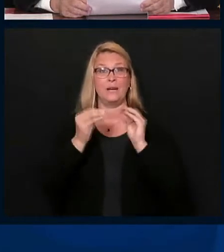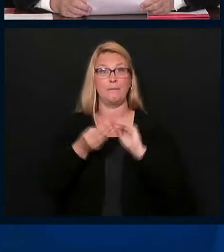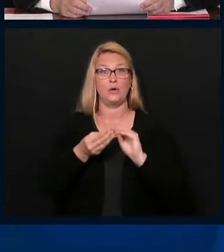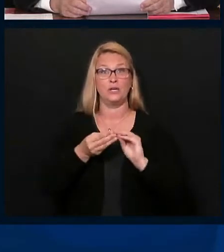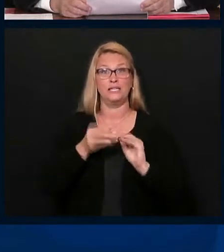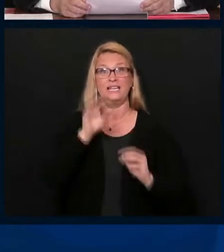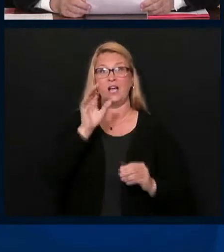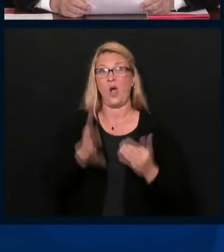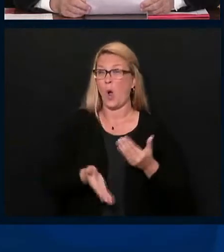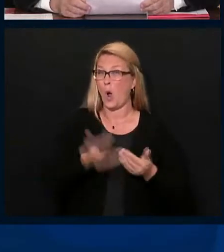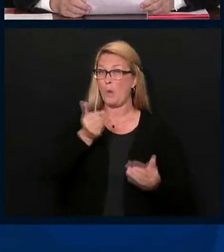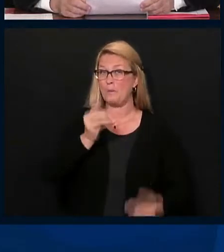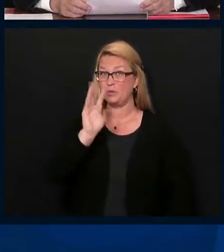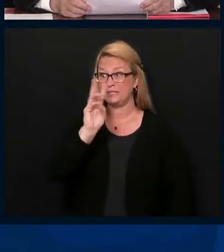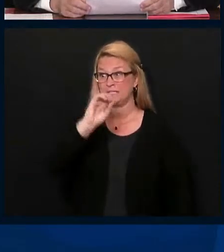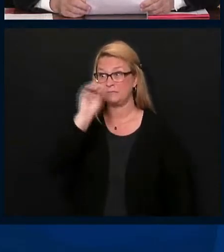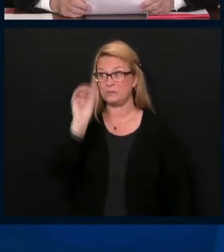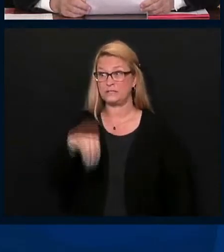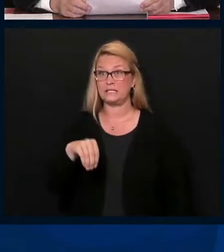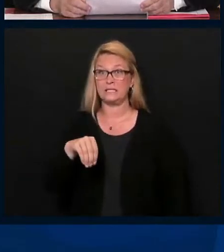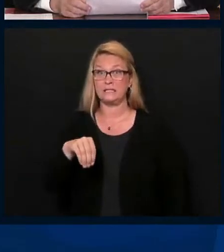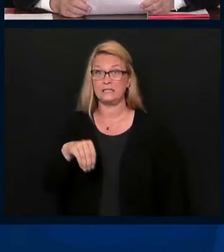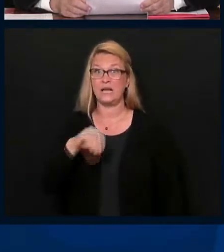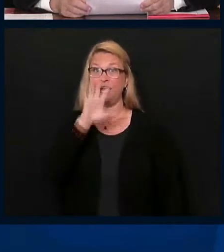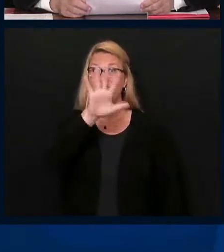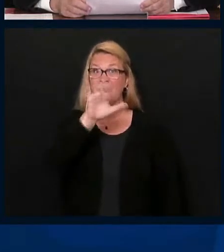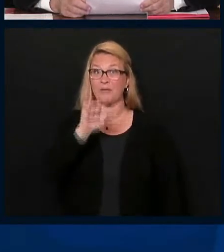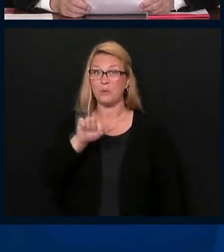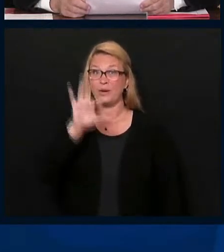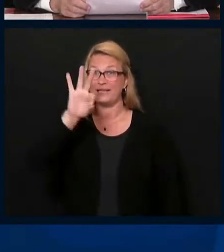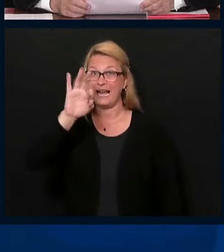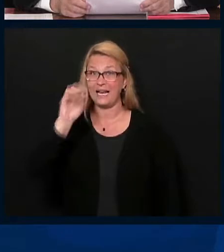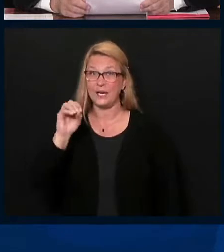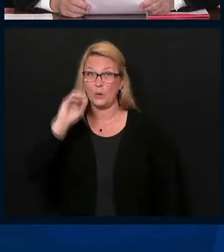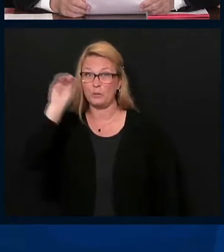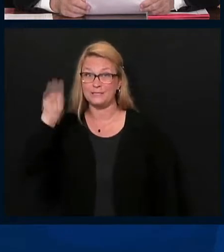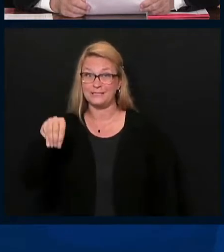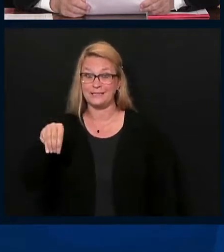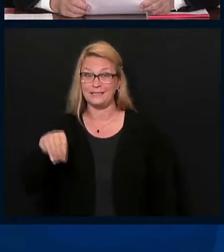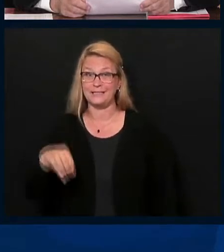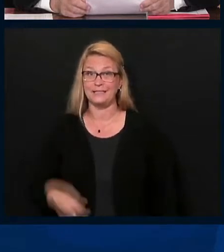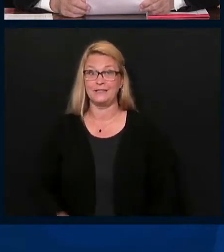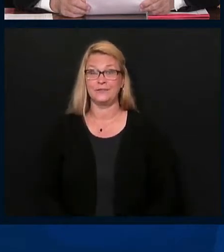almost 6%. Is it at 5.90%?